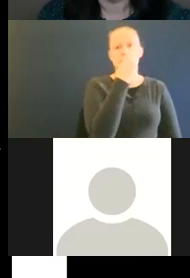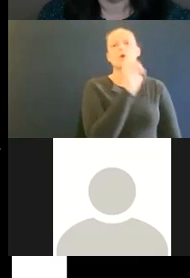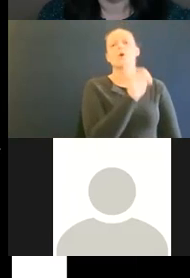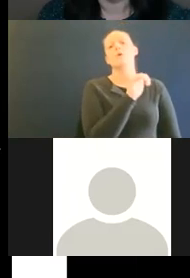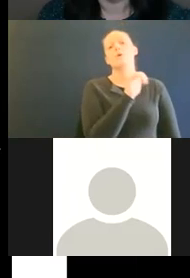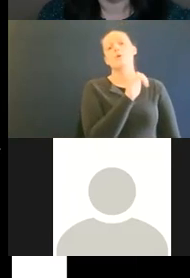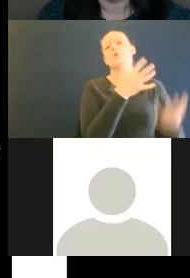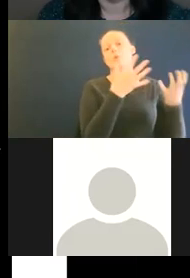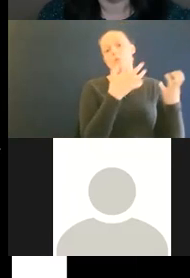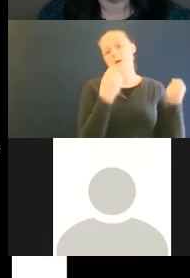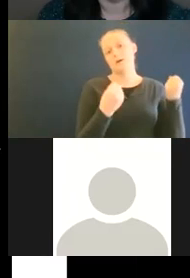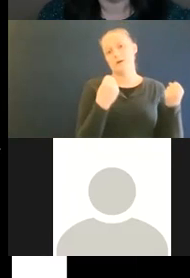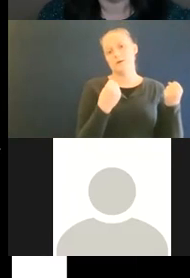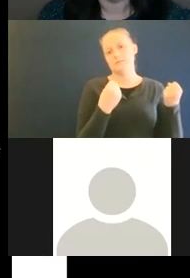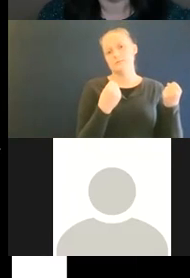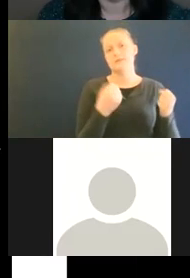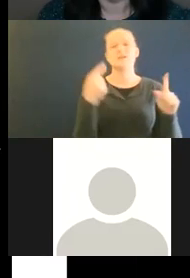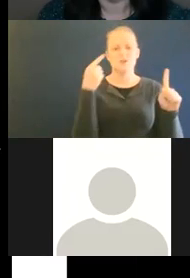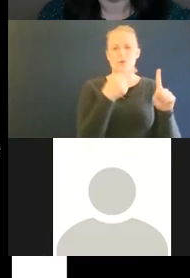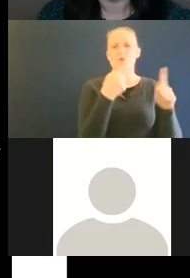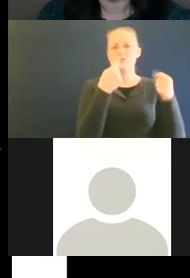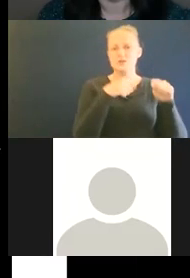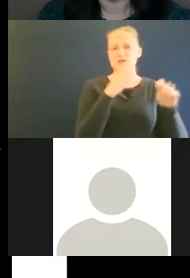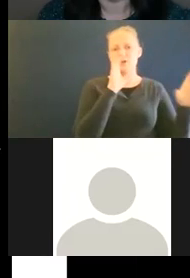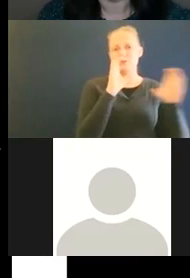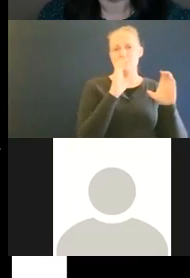So that's what that's trying to communicate.